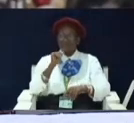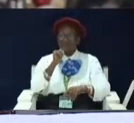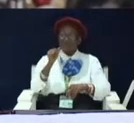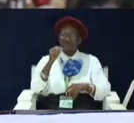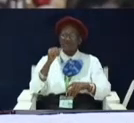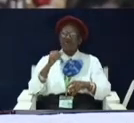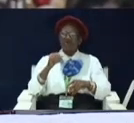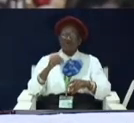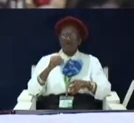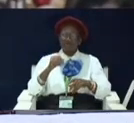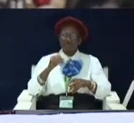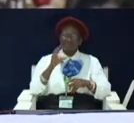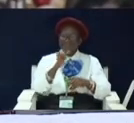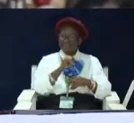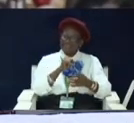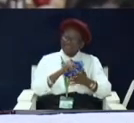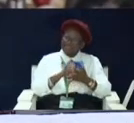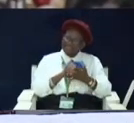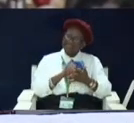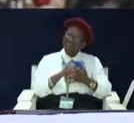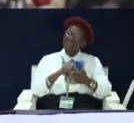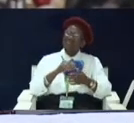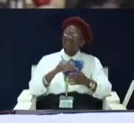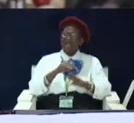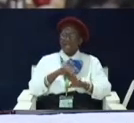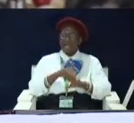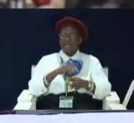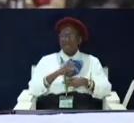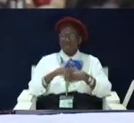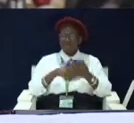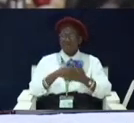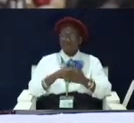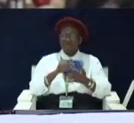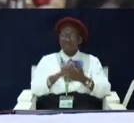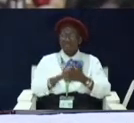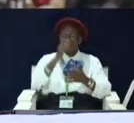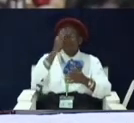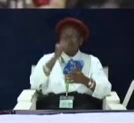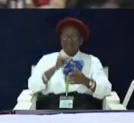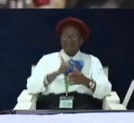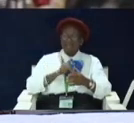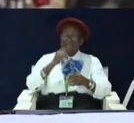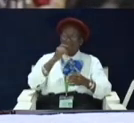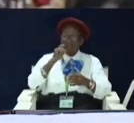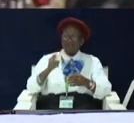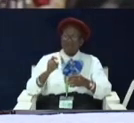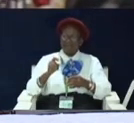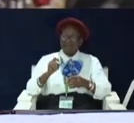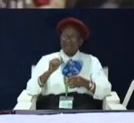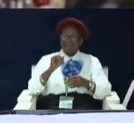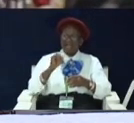That's why tonight I'm issuing a decree. All those